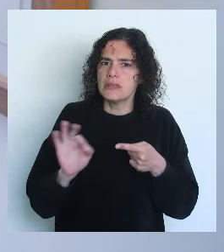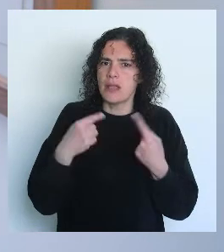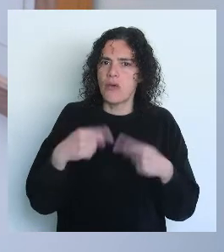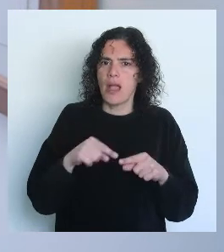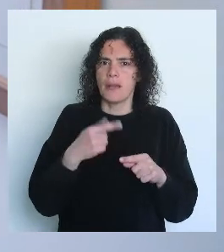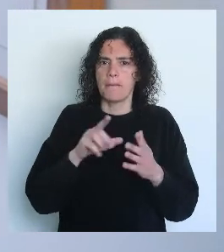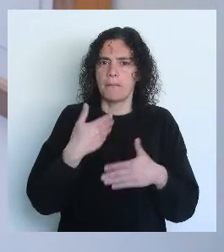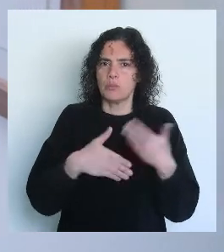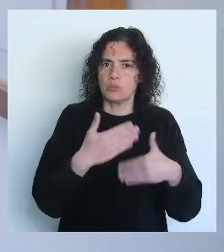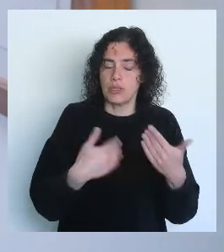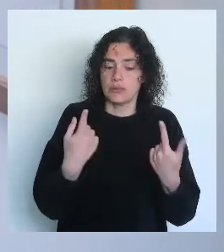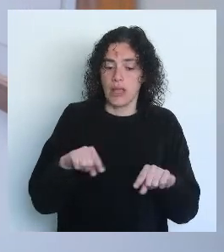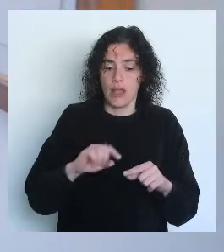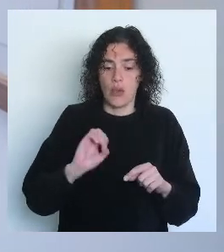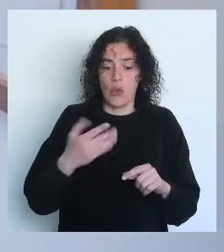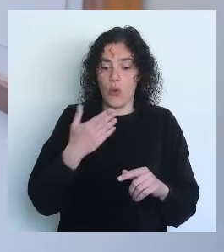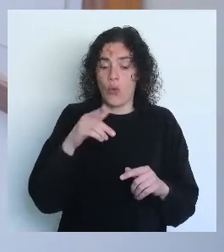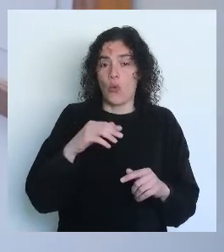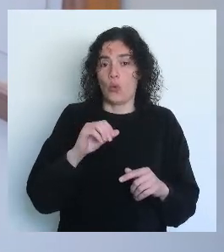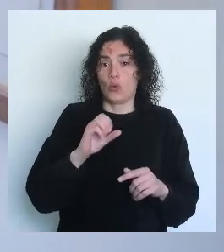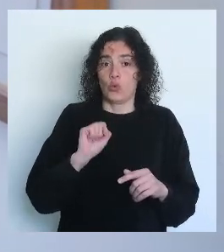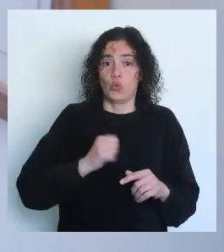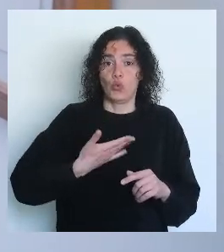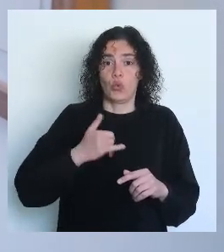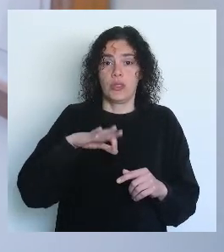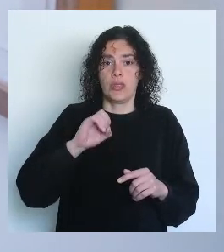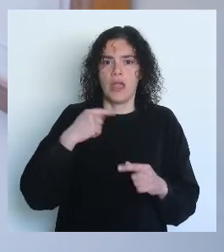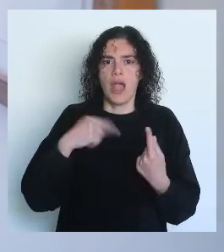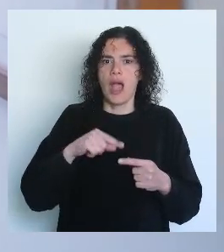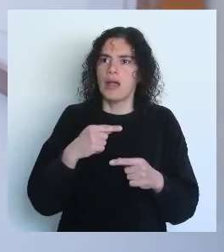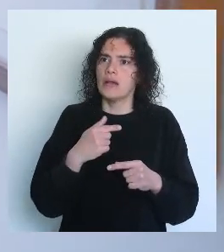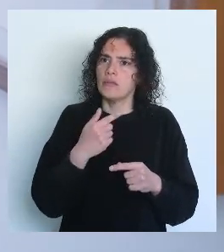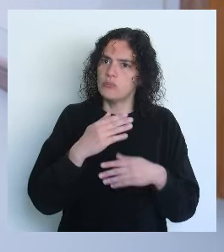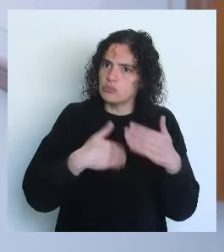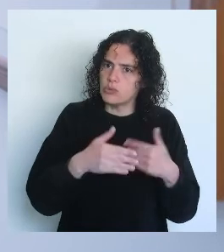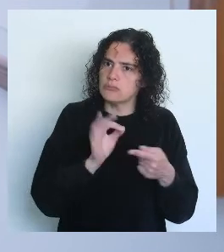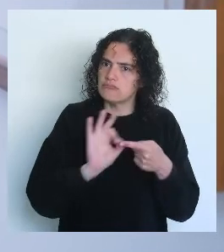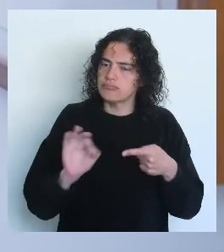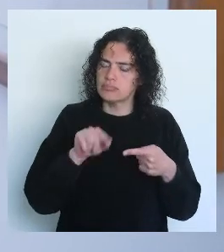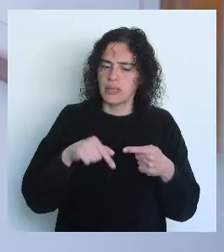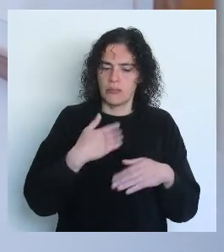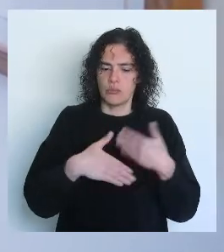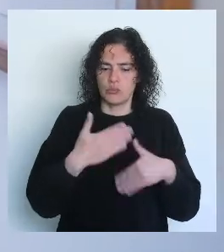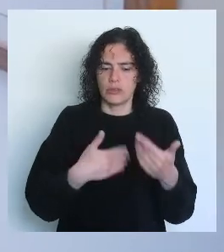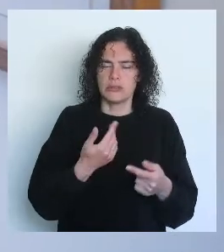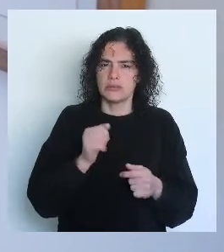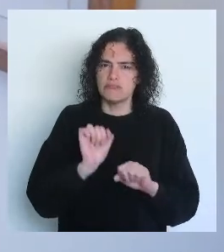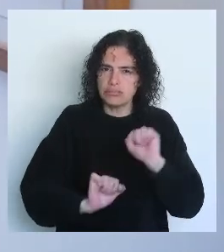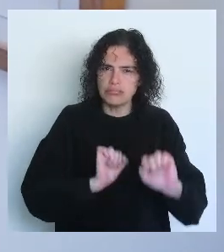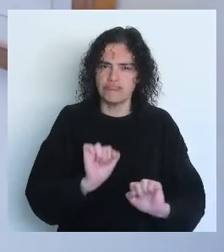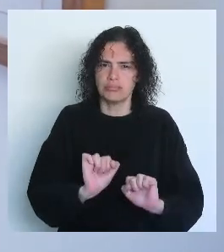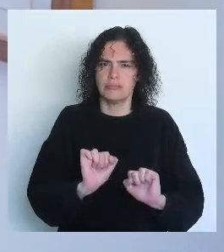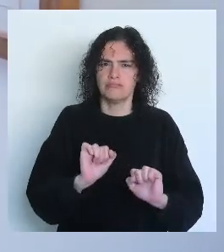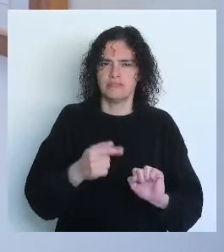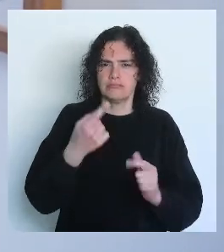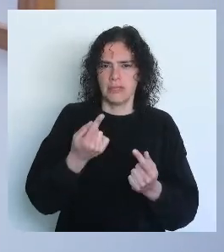a definition of a process, or with Coutinho, the definition of a process, and the process